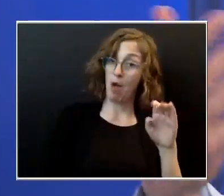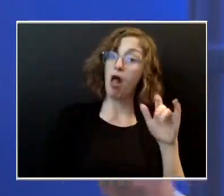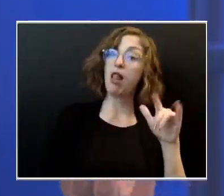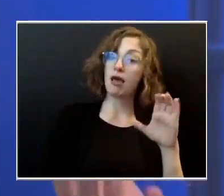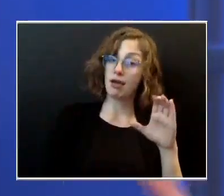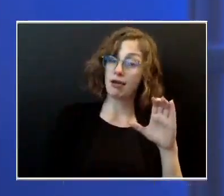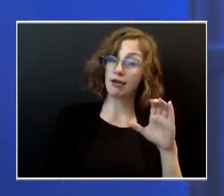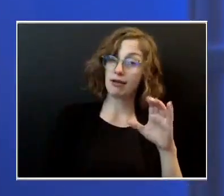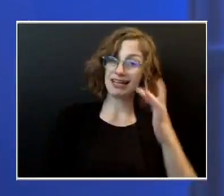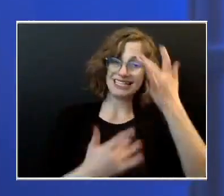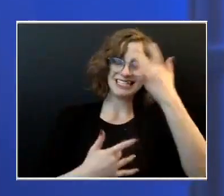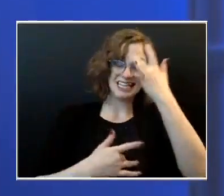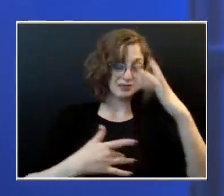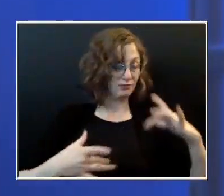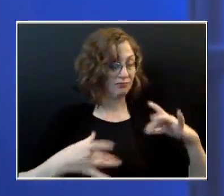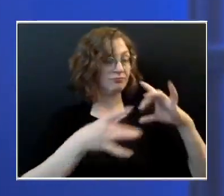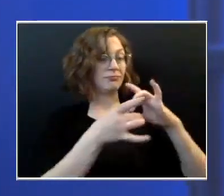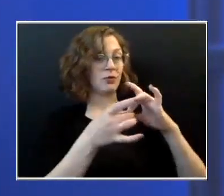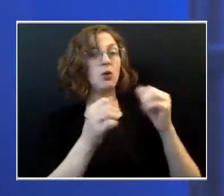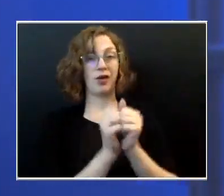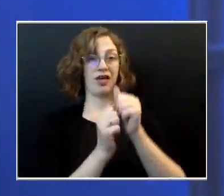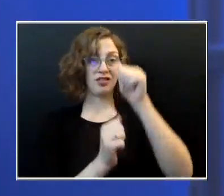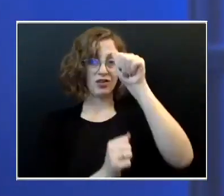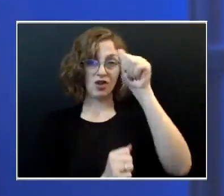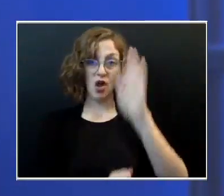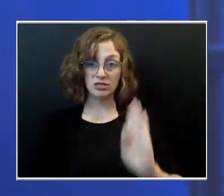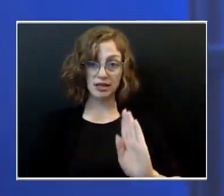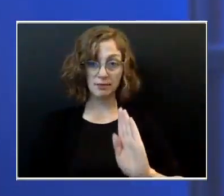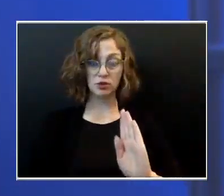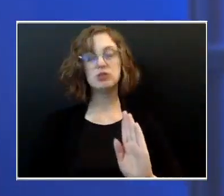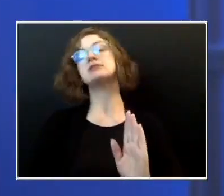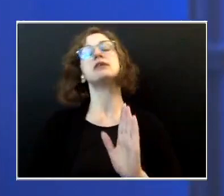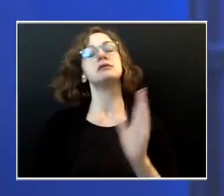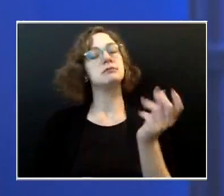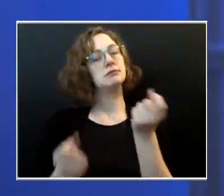But there's a lot of other things that point to links between brain health and